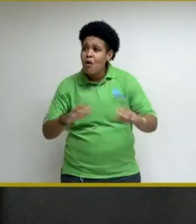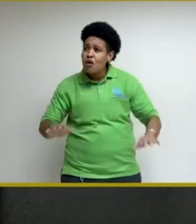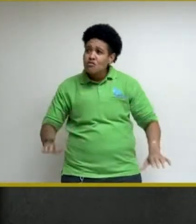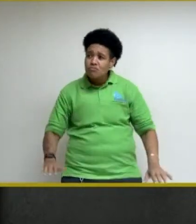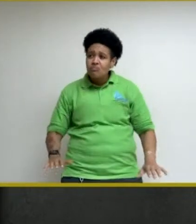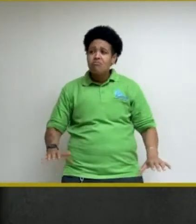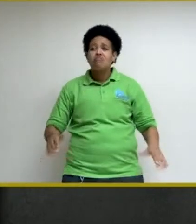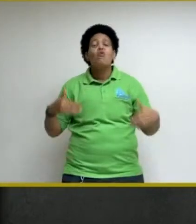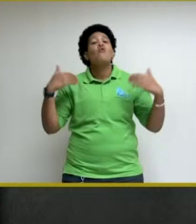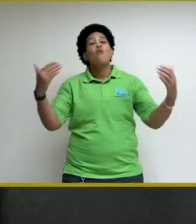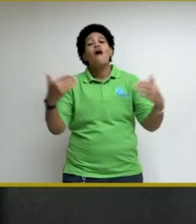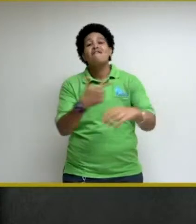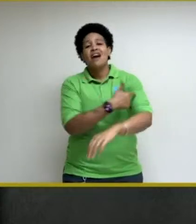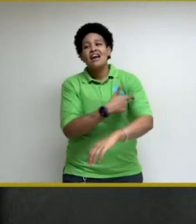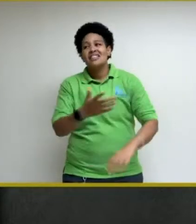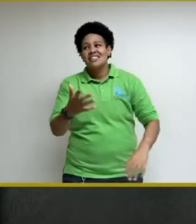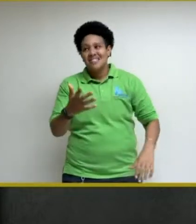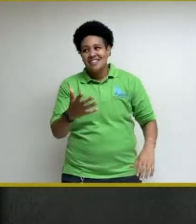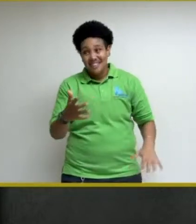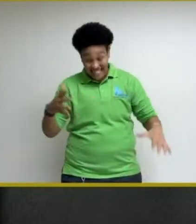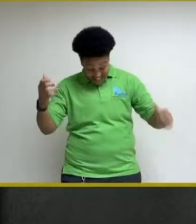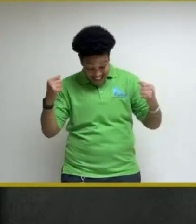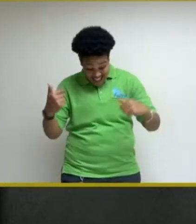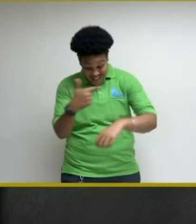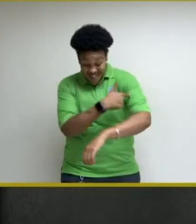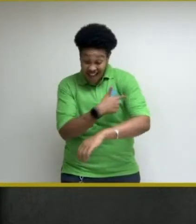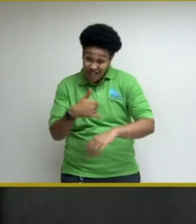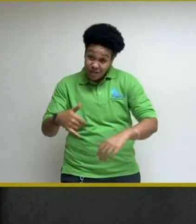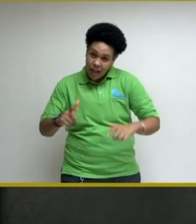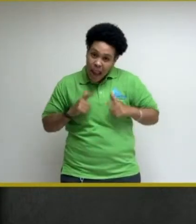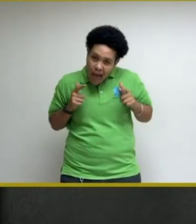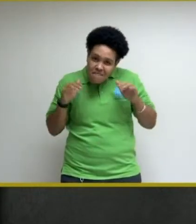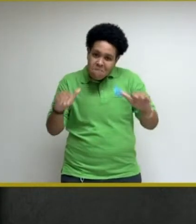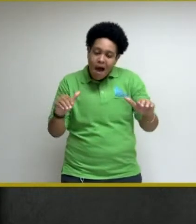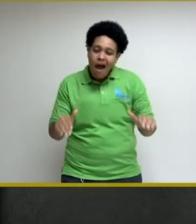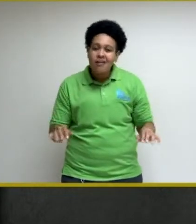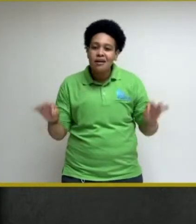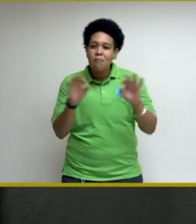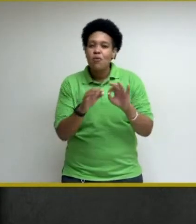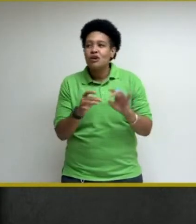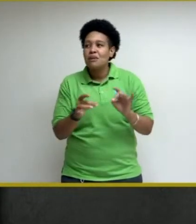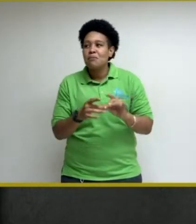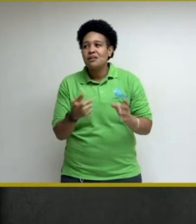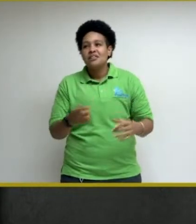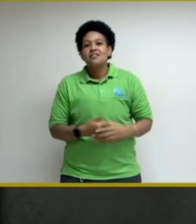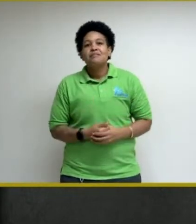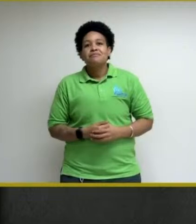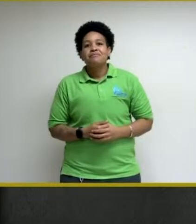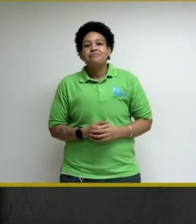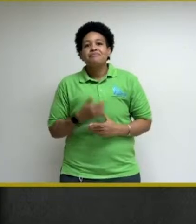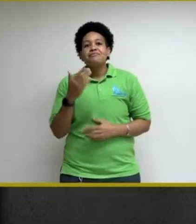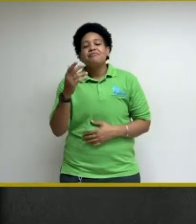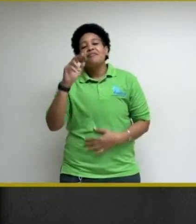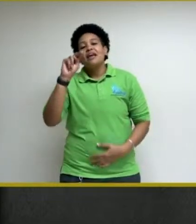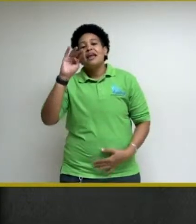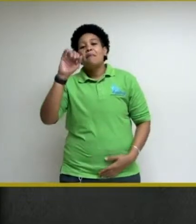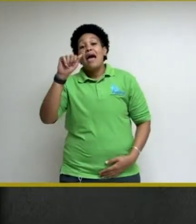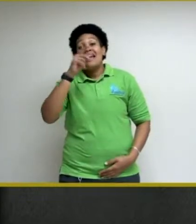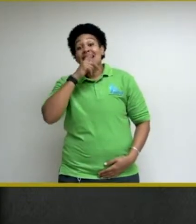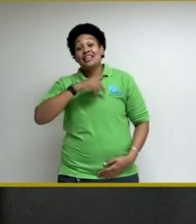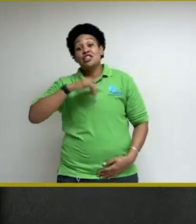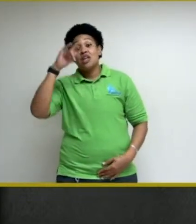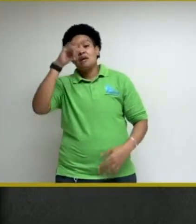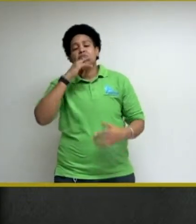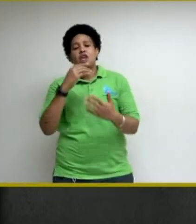Get vaccinated and get back to life. This is an important message. We're here at the Norman Manley International Airport collecting